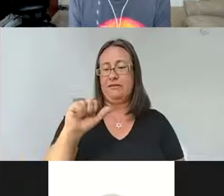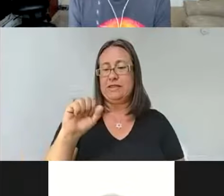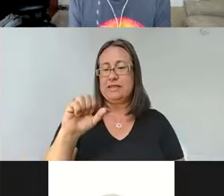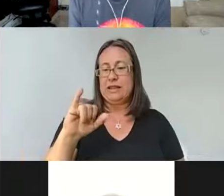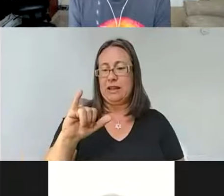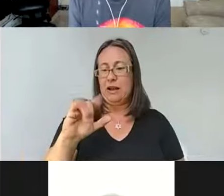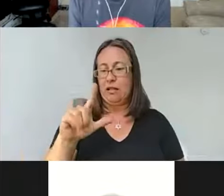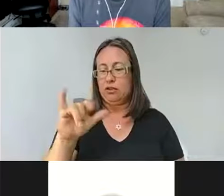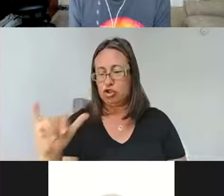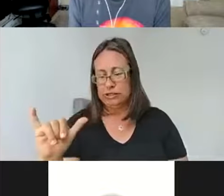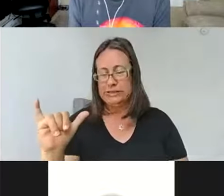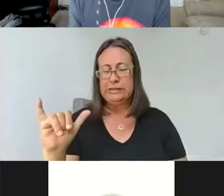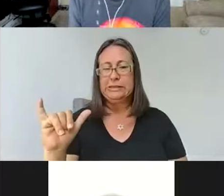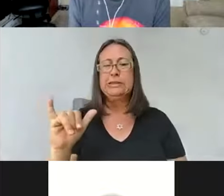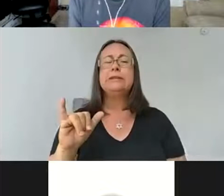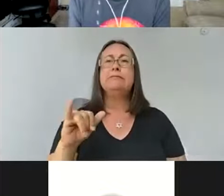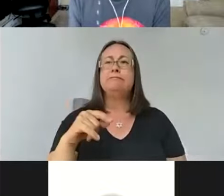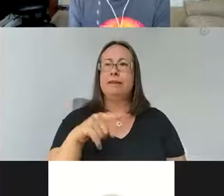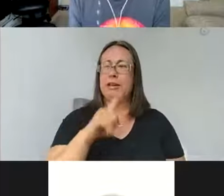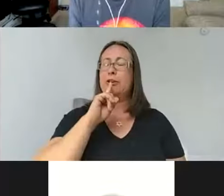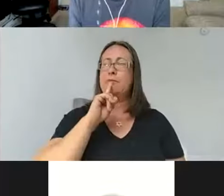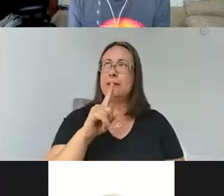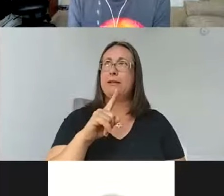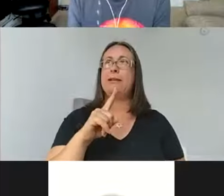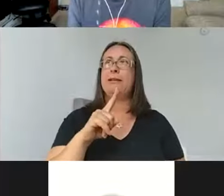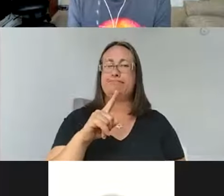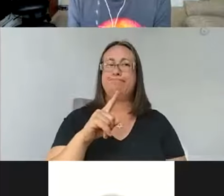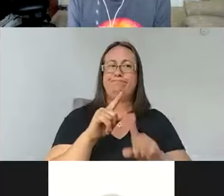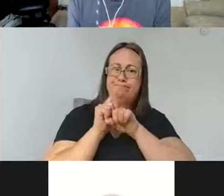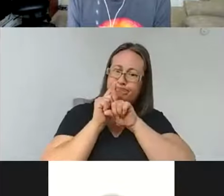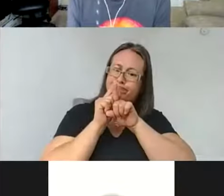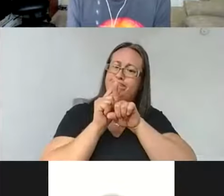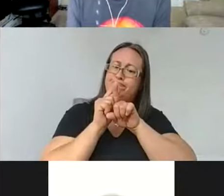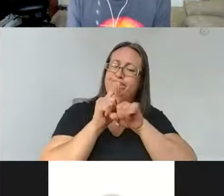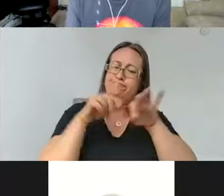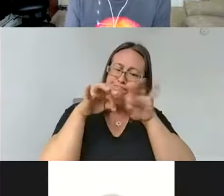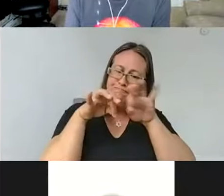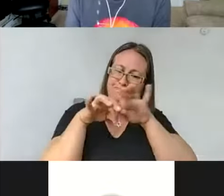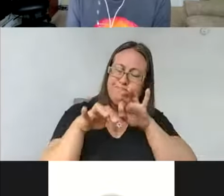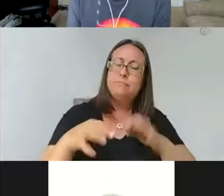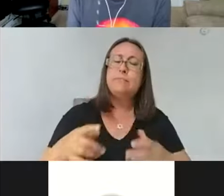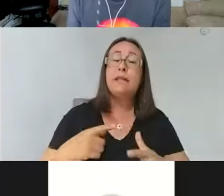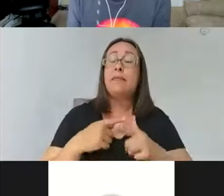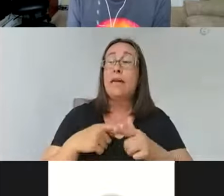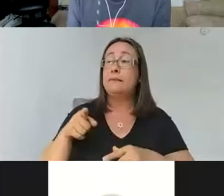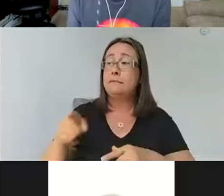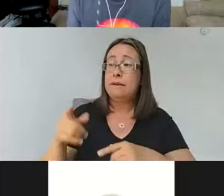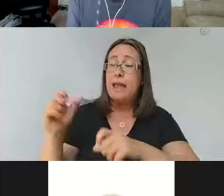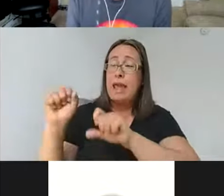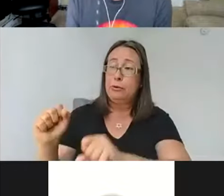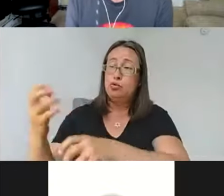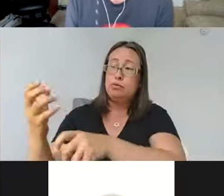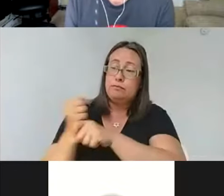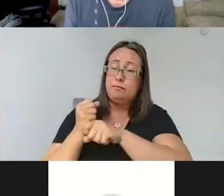took me in and mentored me and showed me what research was all about. And then he was able to get funding for me through